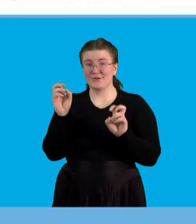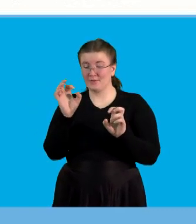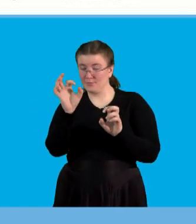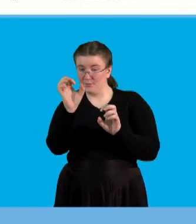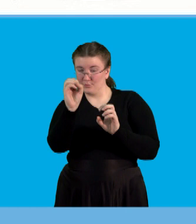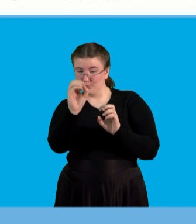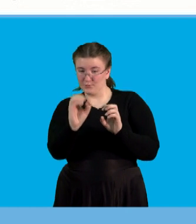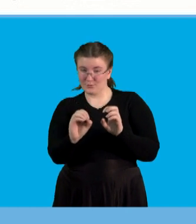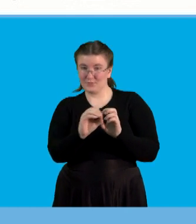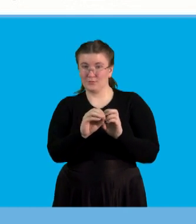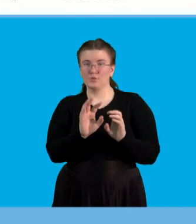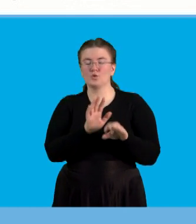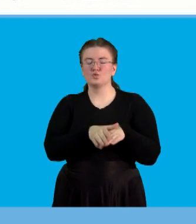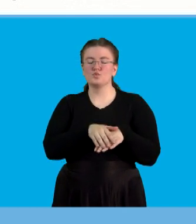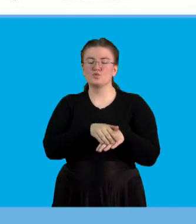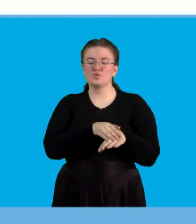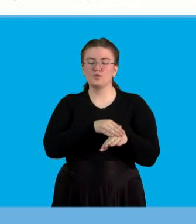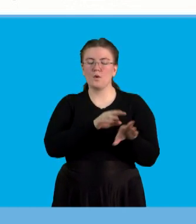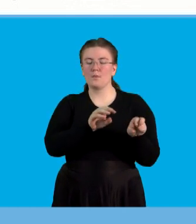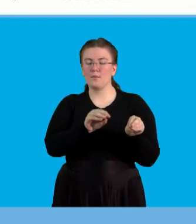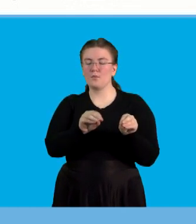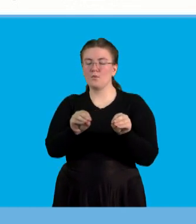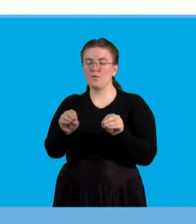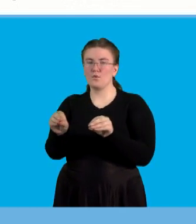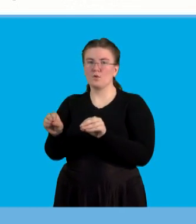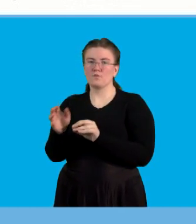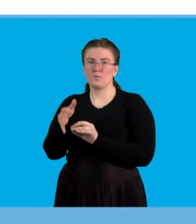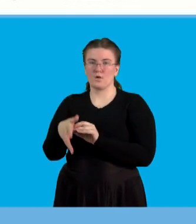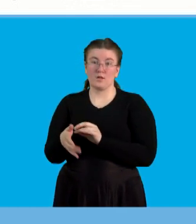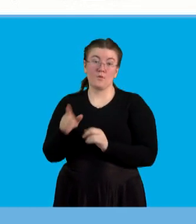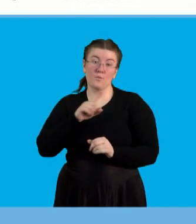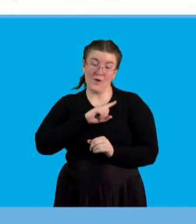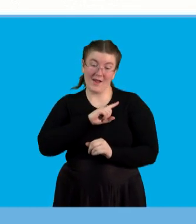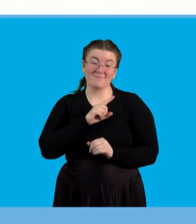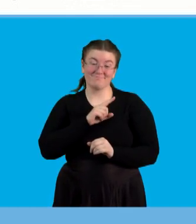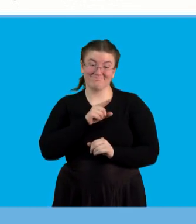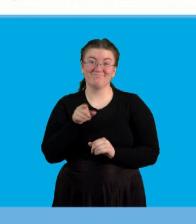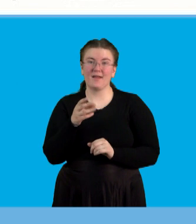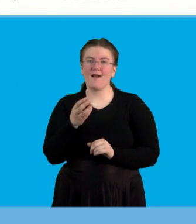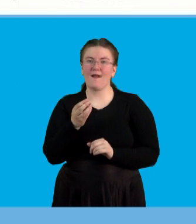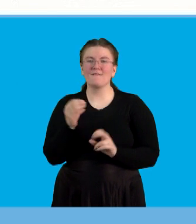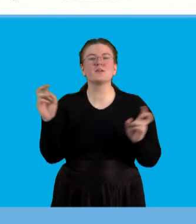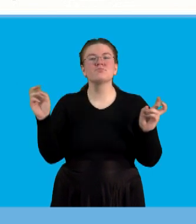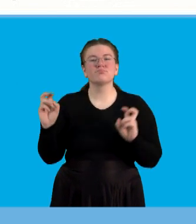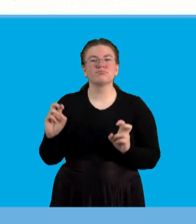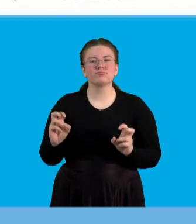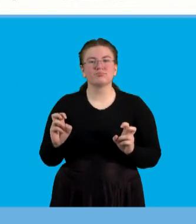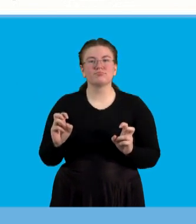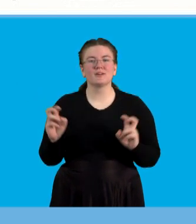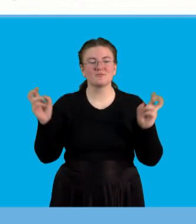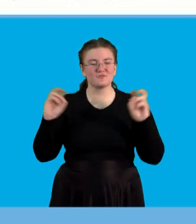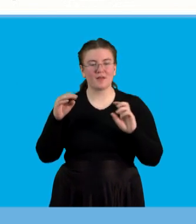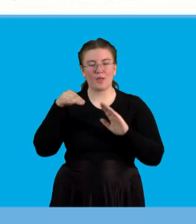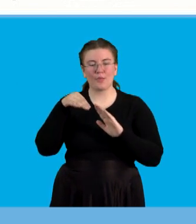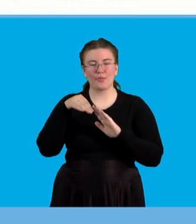these are carrying a charge. The electrons are carrying a charge. So the electric charge is going to, or the electric current rather, is going to